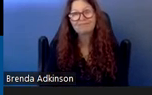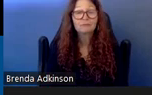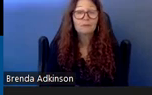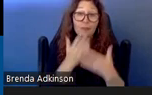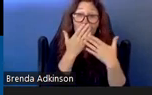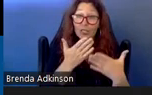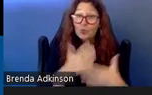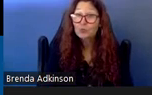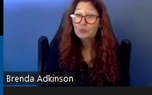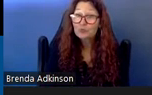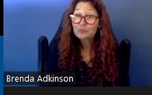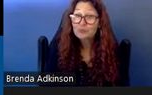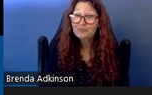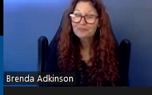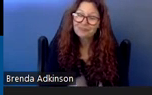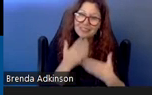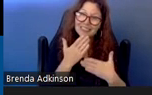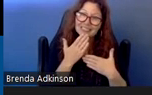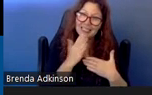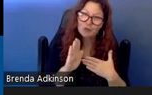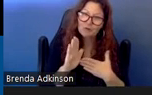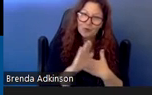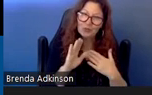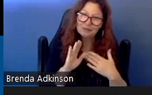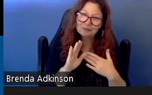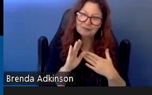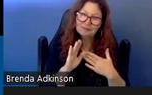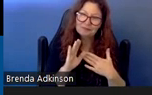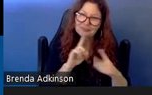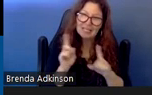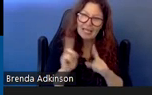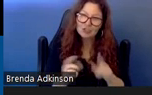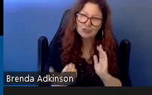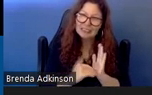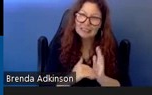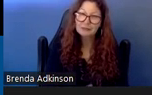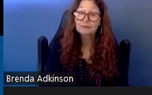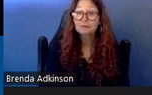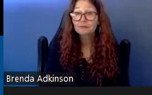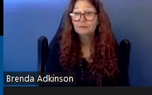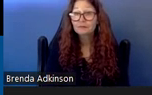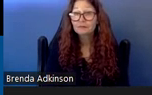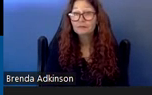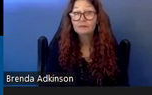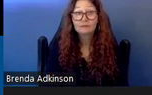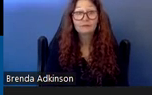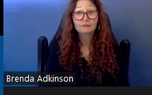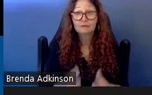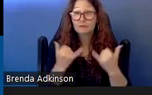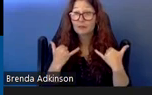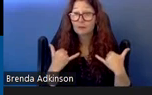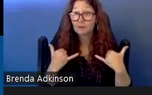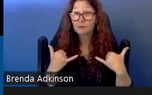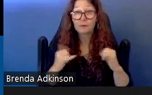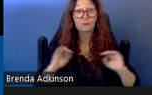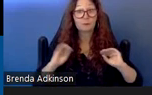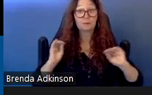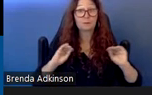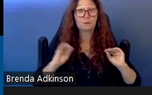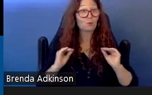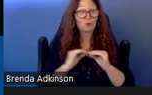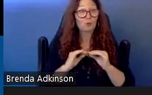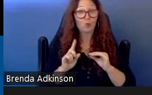Cindy. Appreciate that input again. And I, at this point, do not believe that there are any more